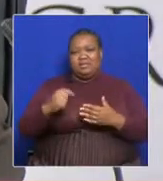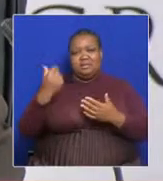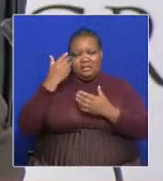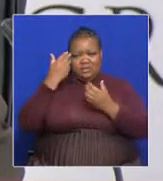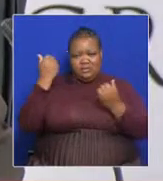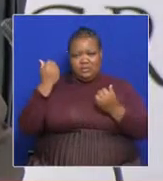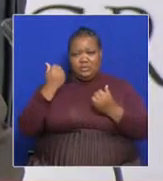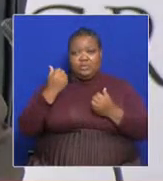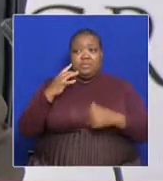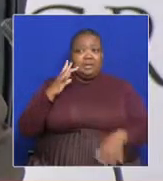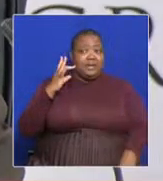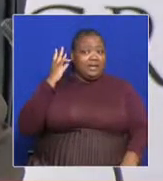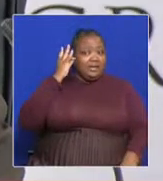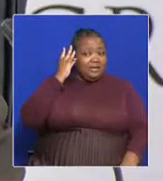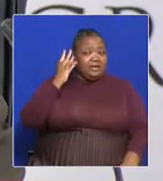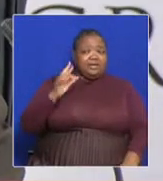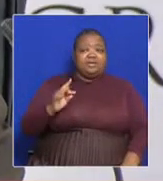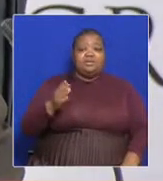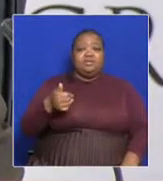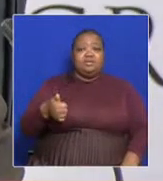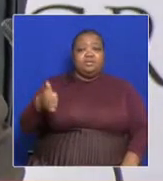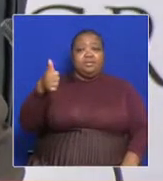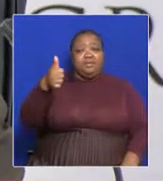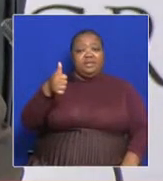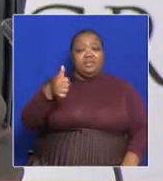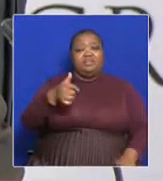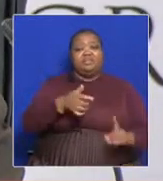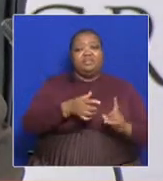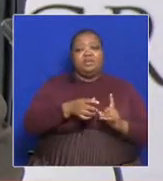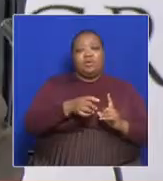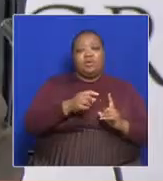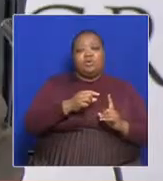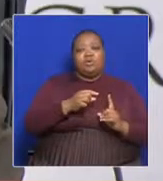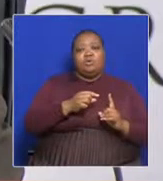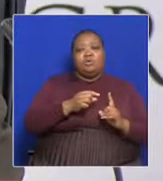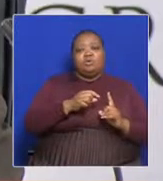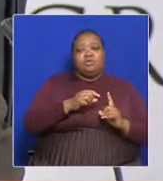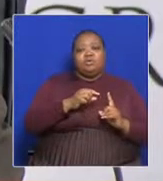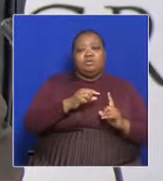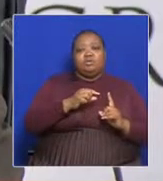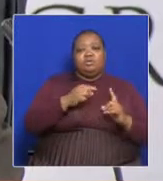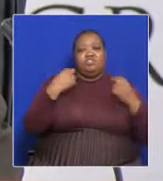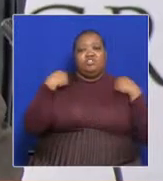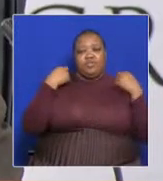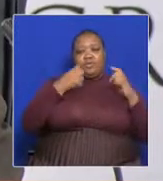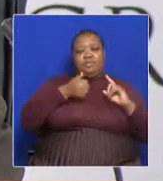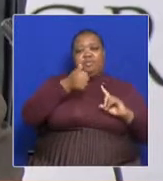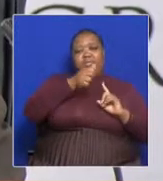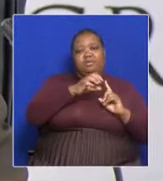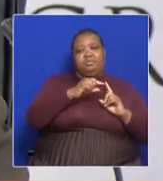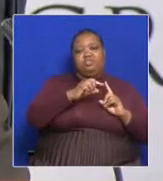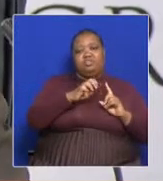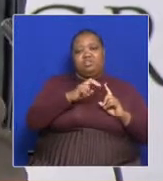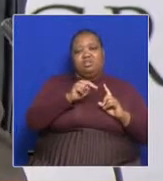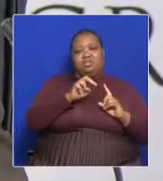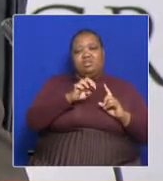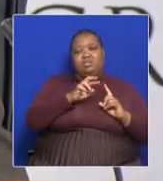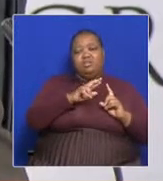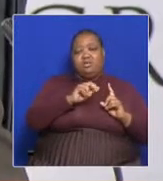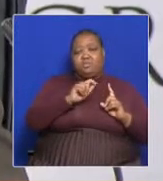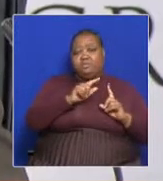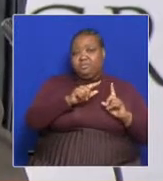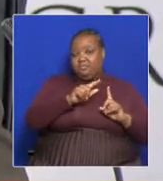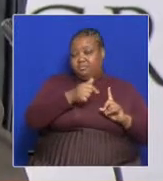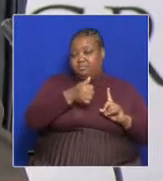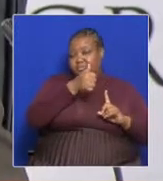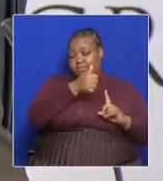was the brigadier or the general, that there's nothing that's come out of this, it was my call. It was because of me.